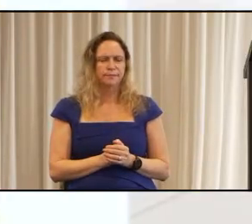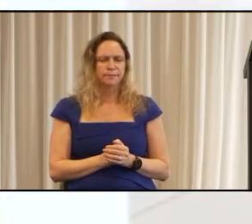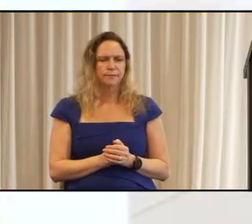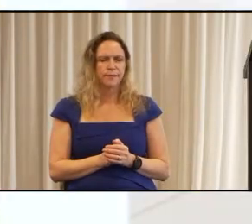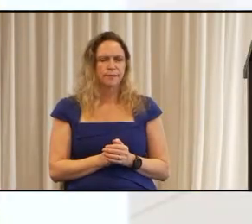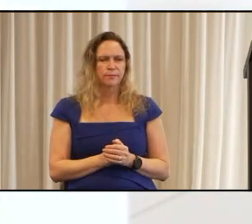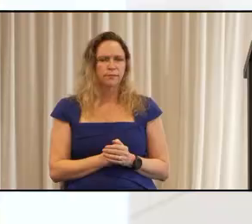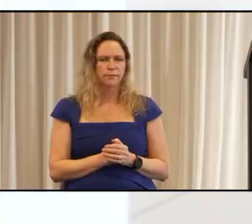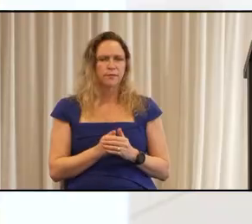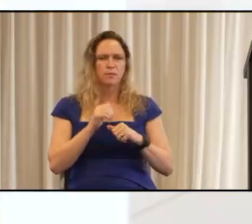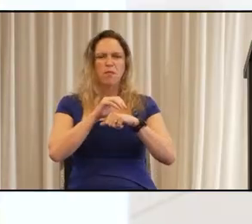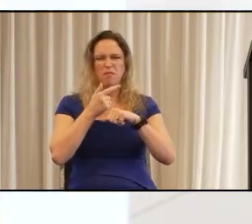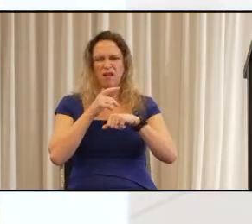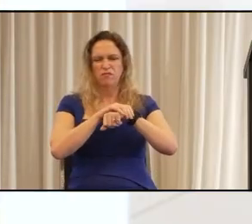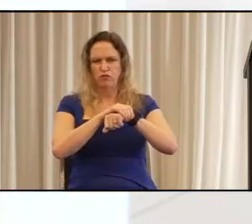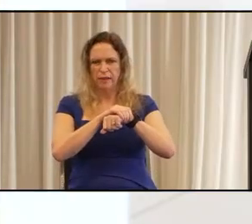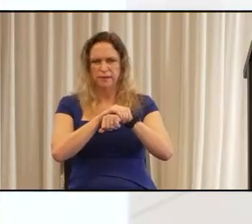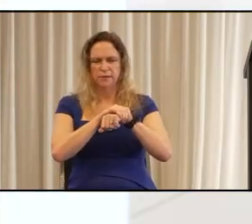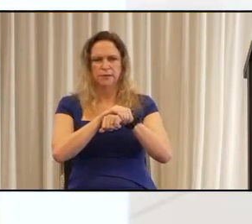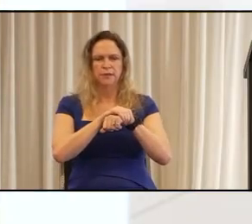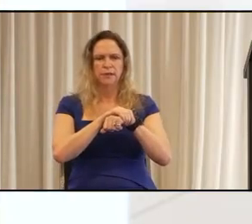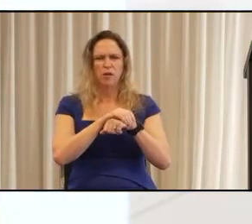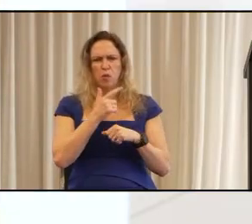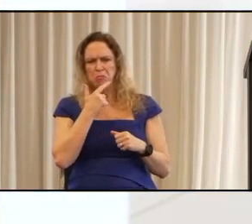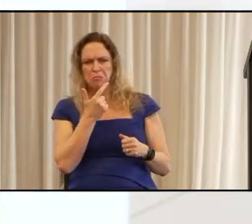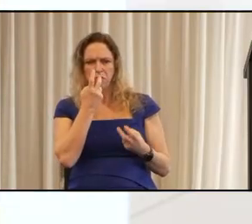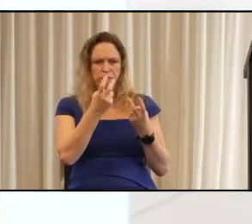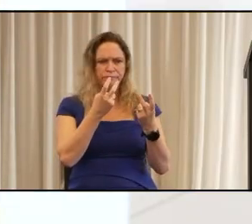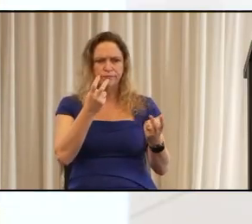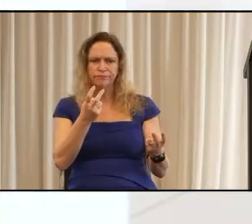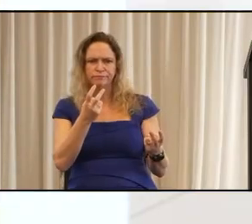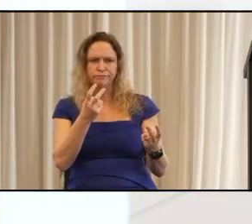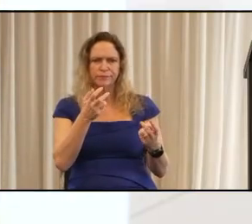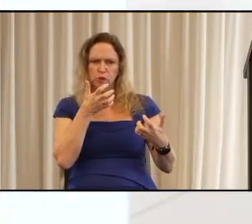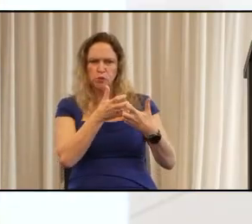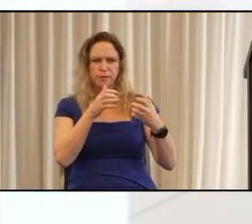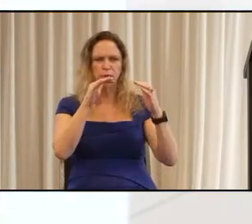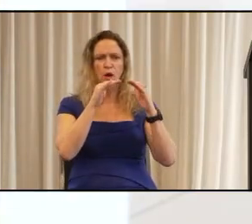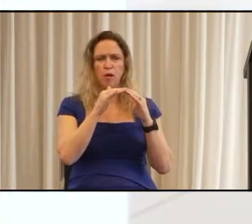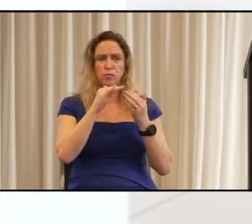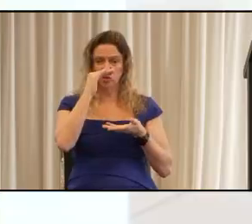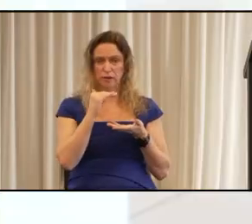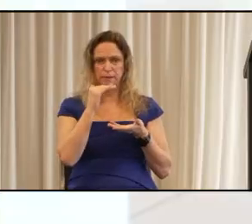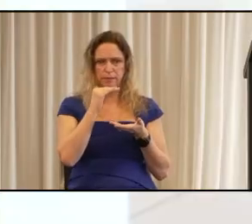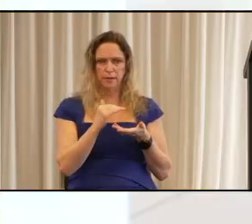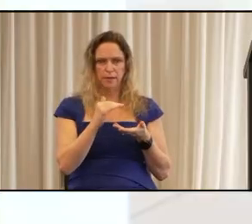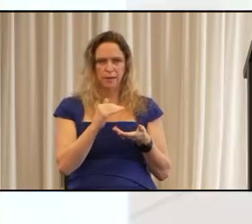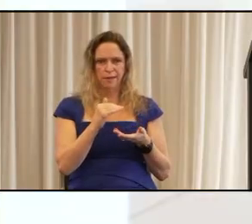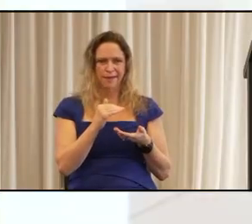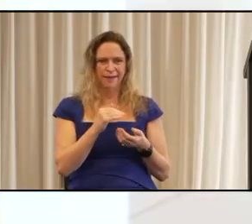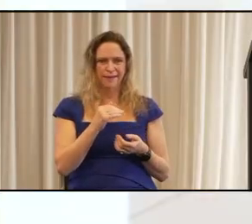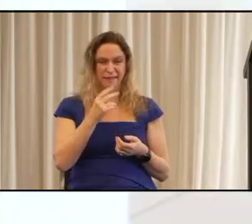friends helped identify a suitable house, which was at the time affordable. Once upon a time, real estate